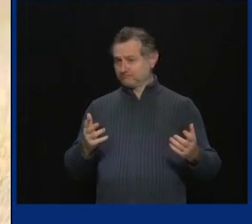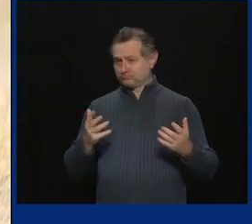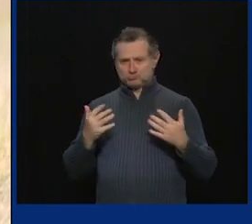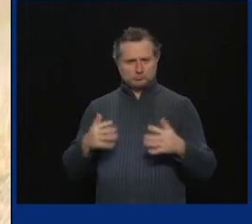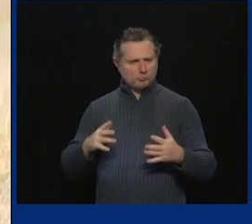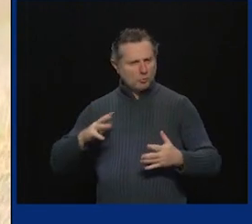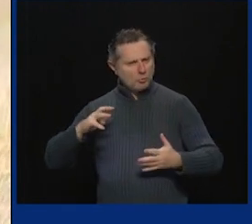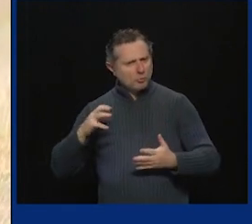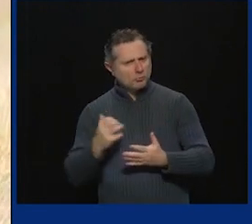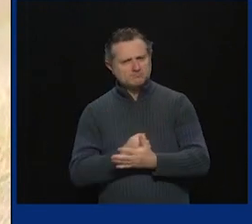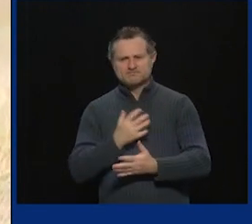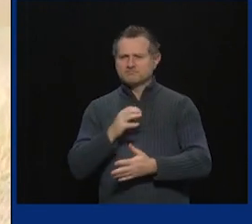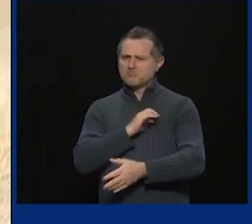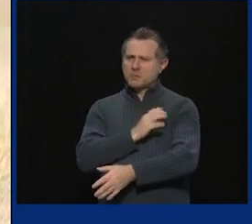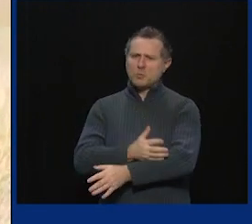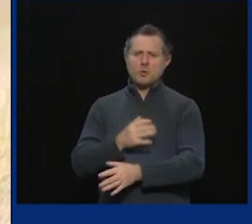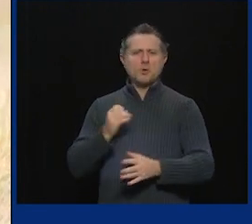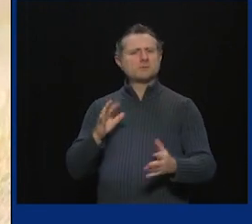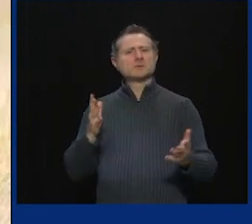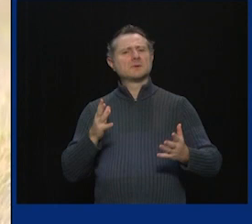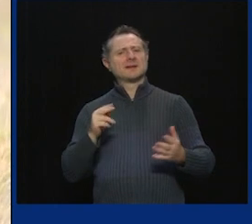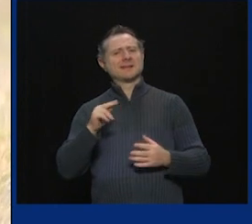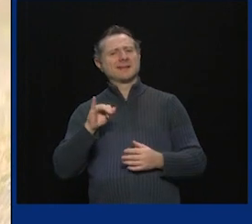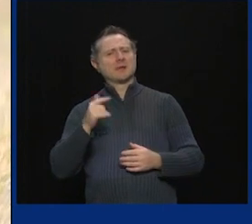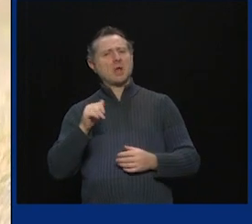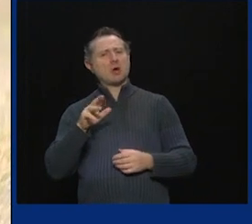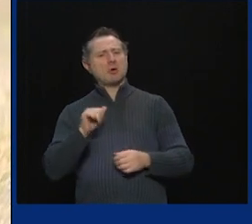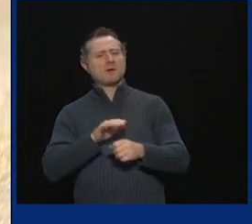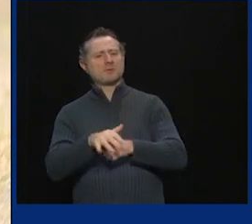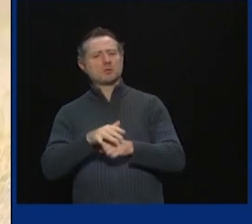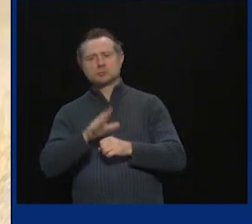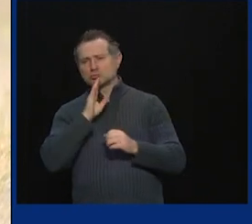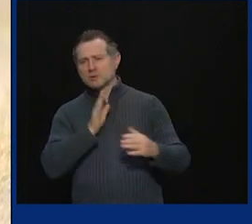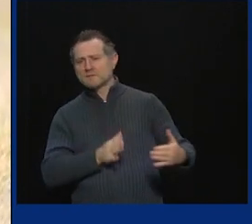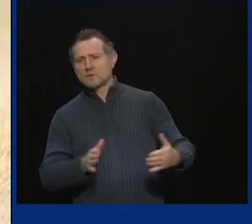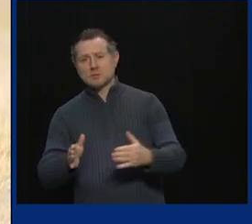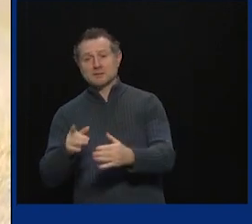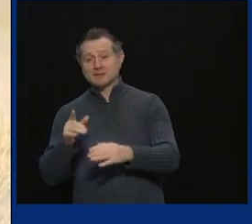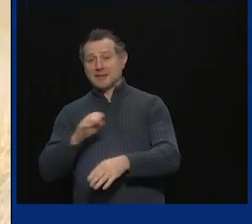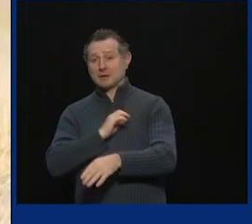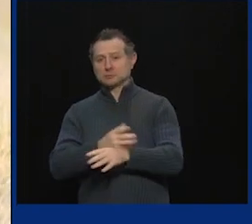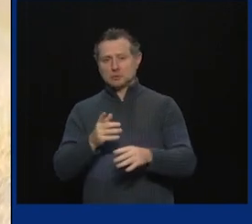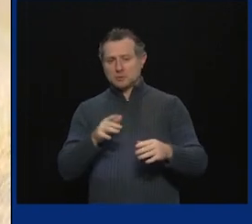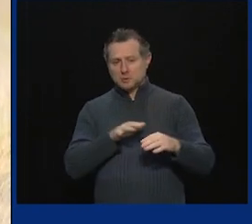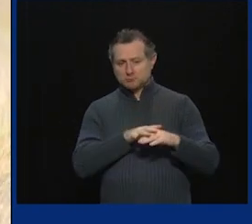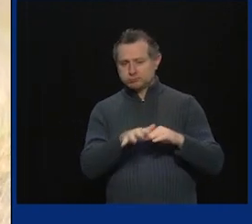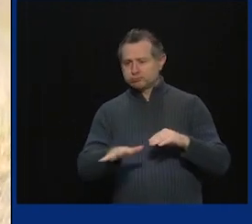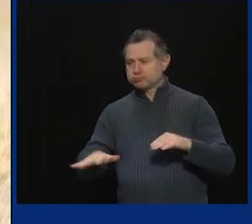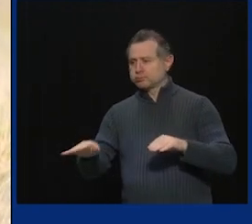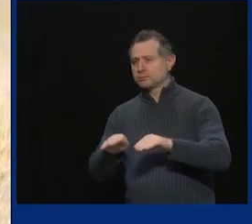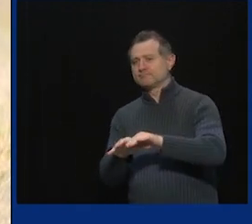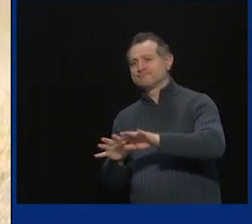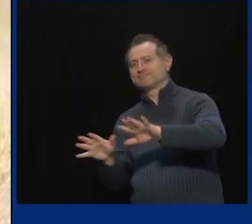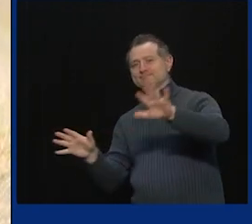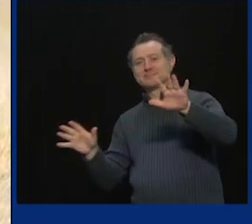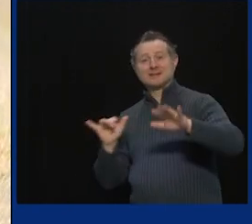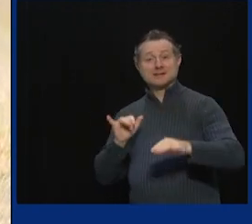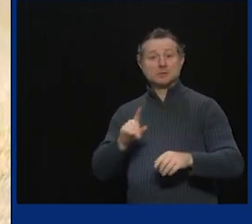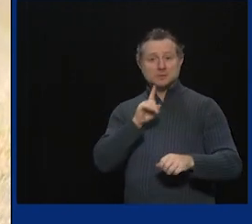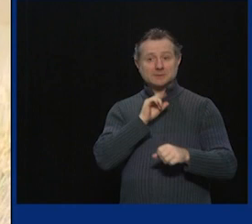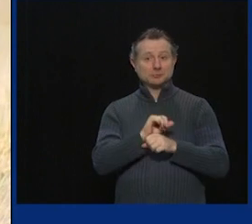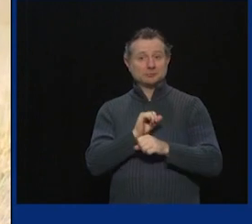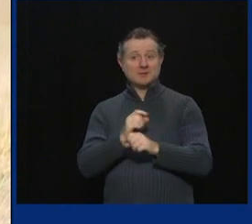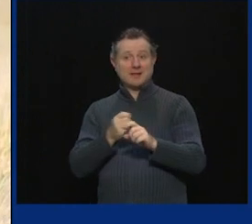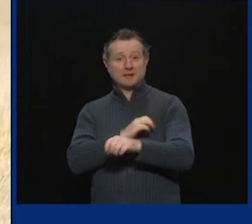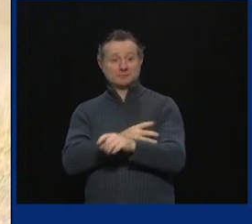of the Niagara River and spread that energy across this state, literally spread the energy across the state, but to